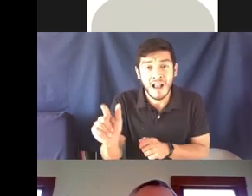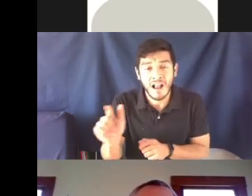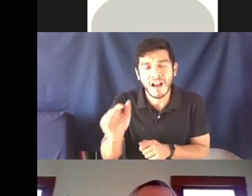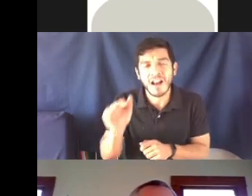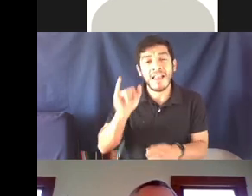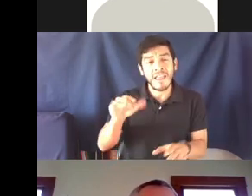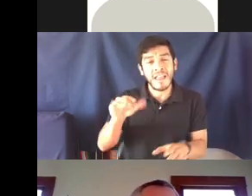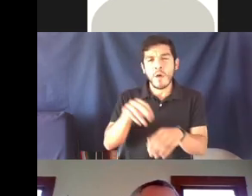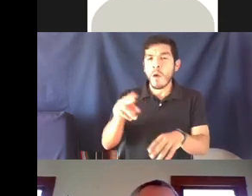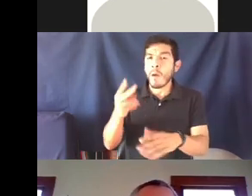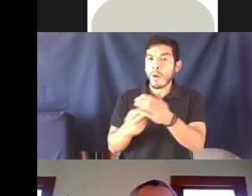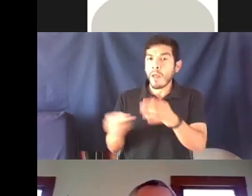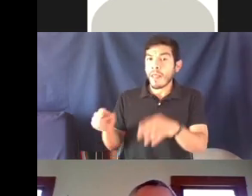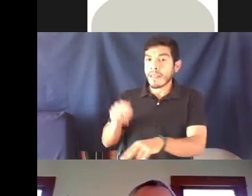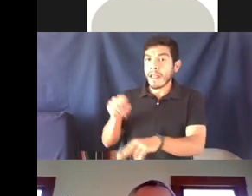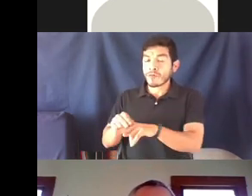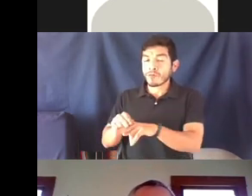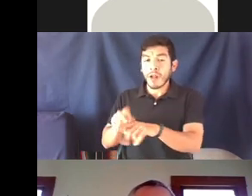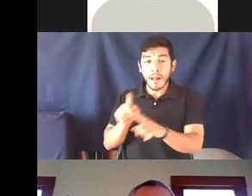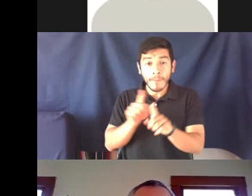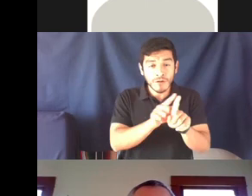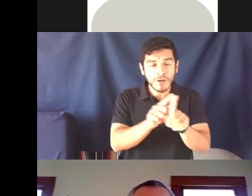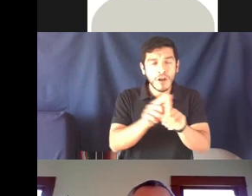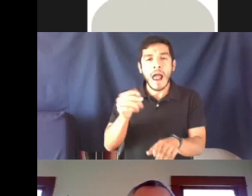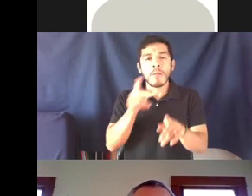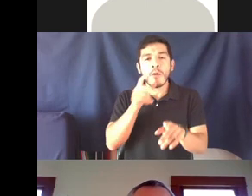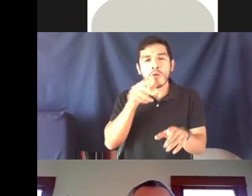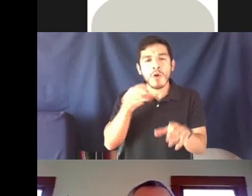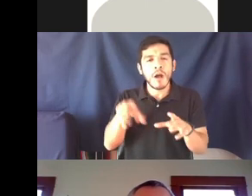as well. You can go to the next slide.